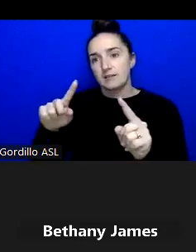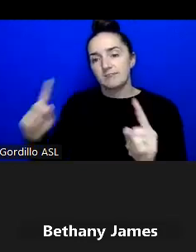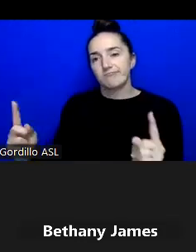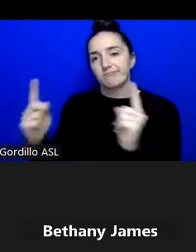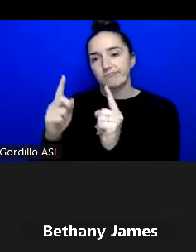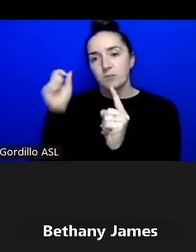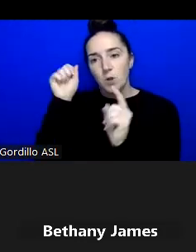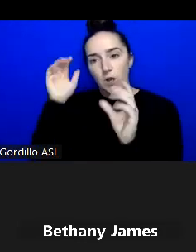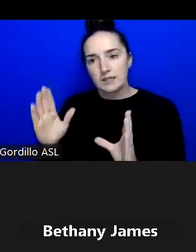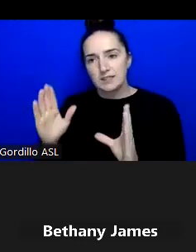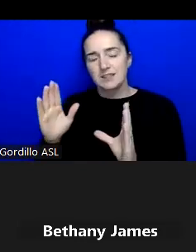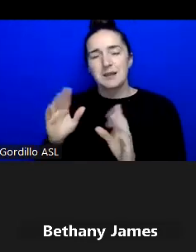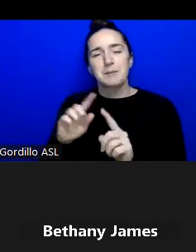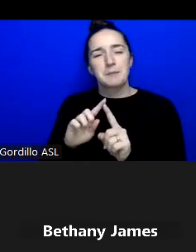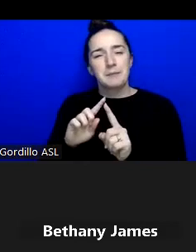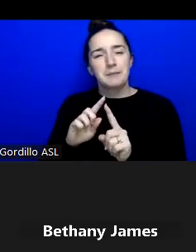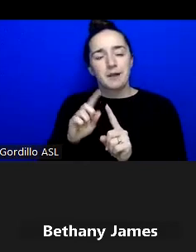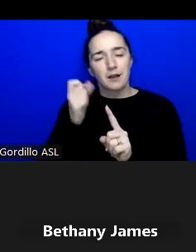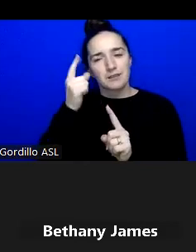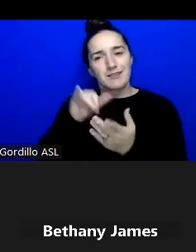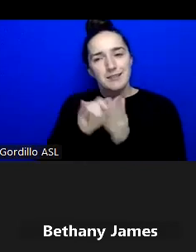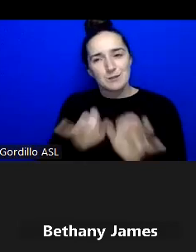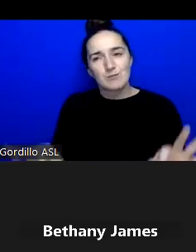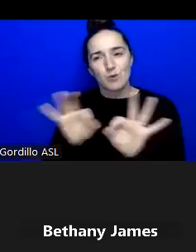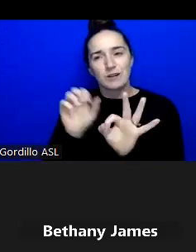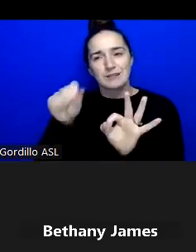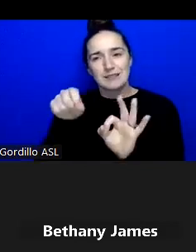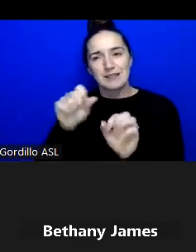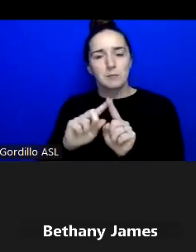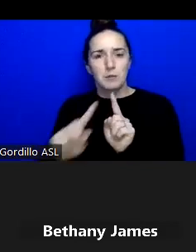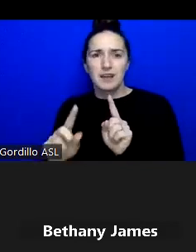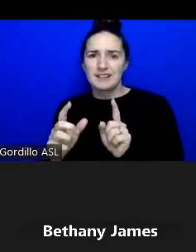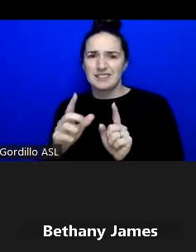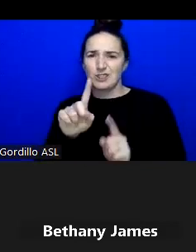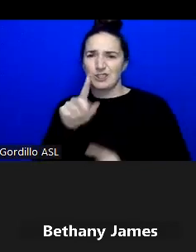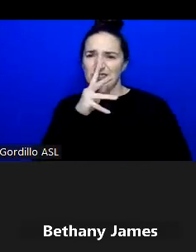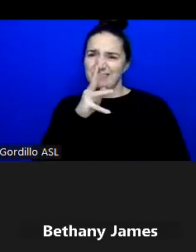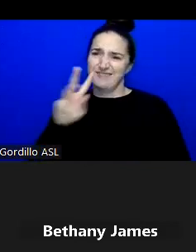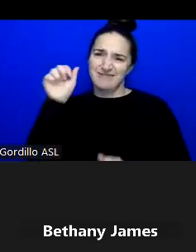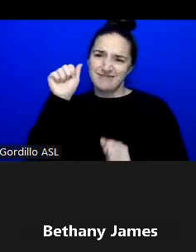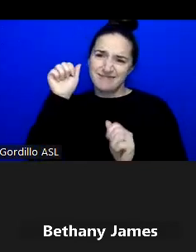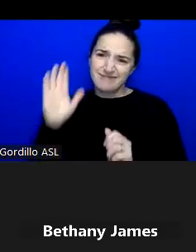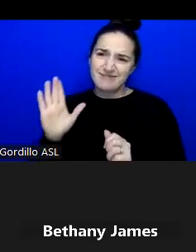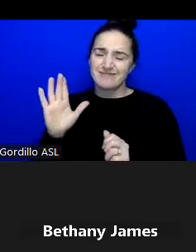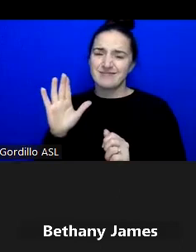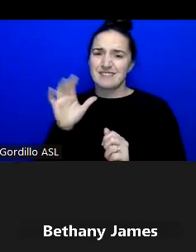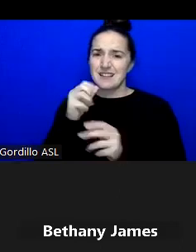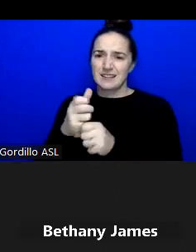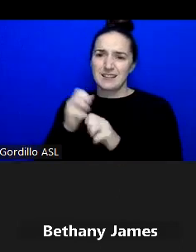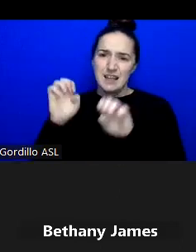the importance of a really good evaluation, making sure that the ear is thoroughly assessed and that there aren't